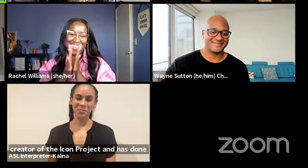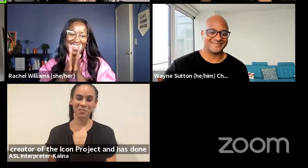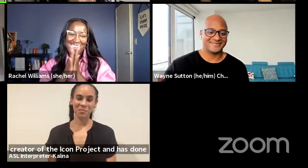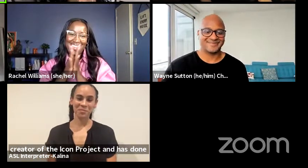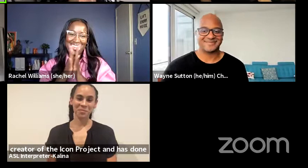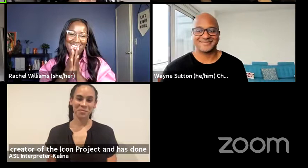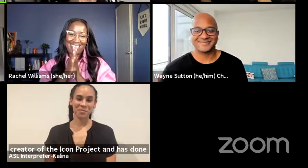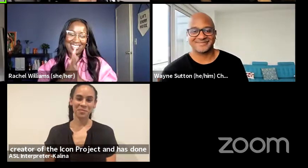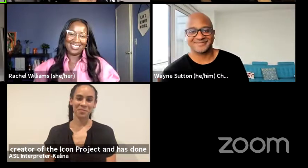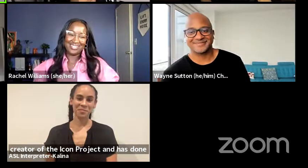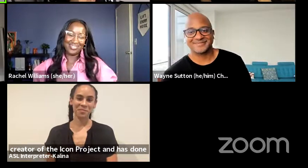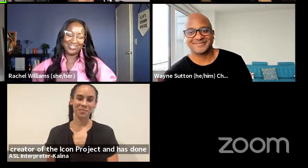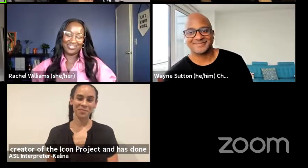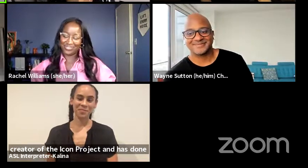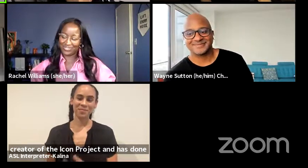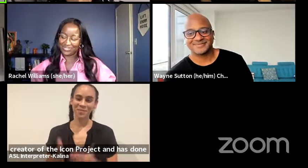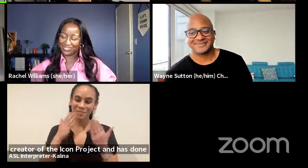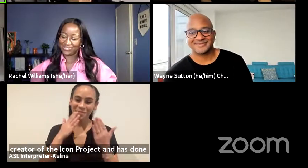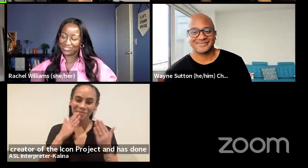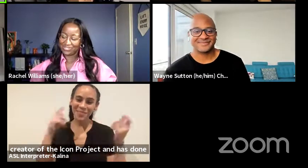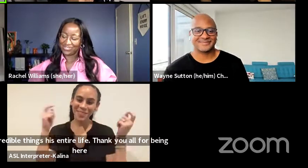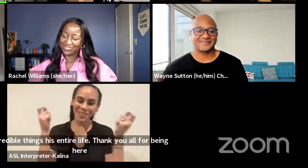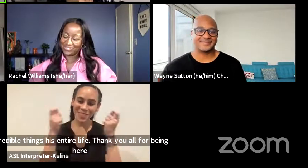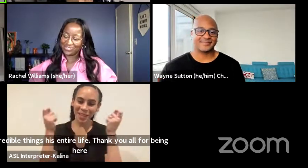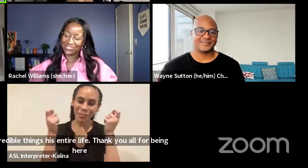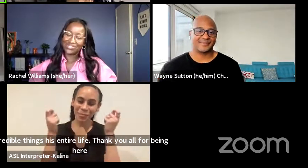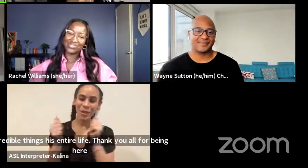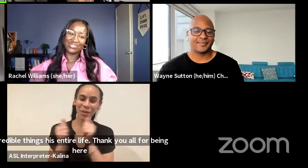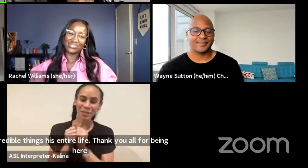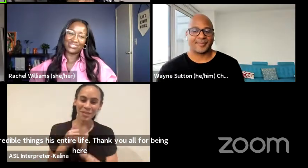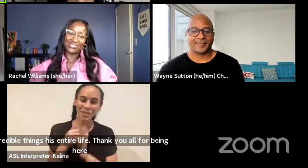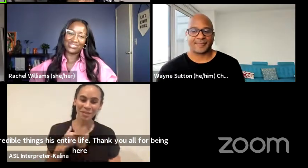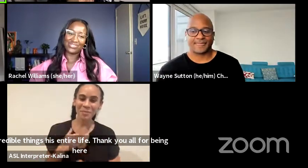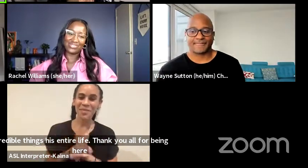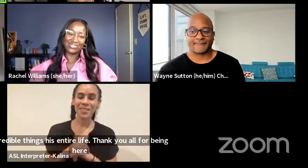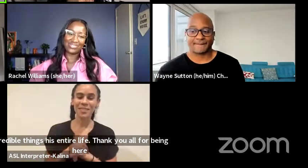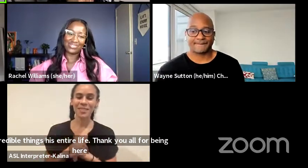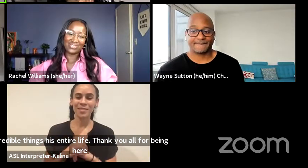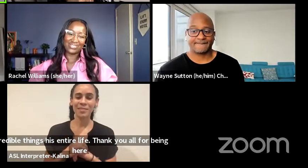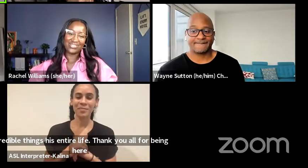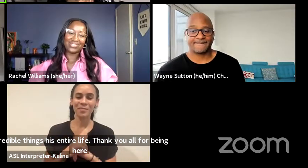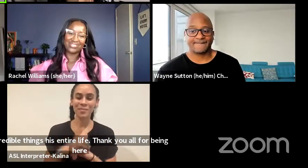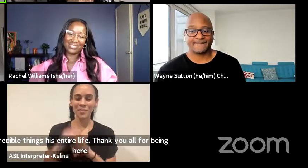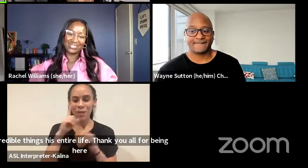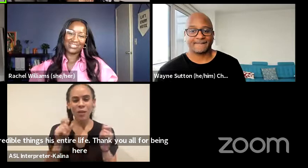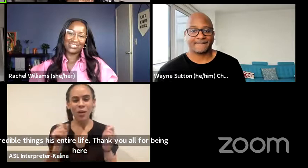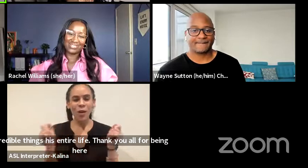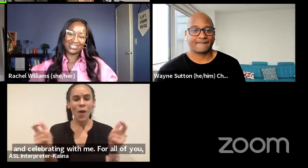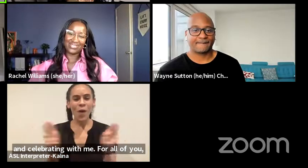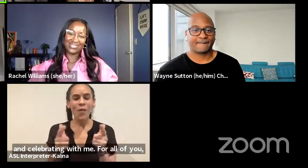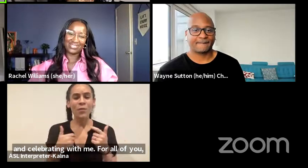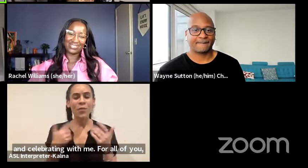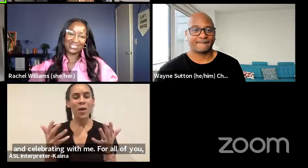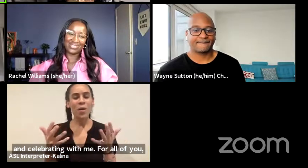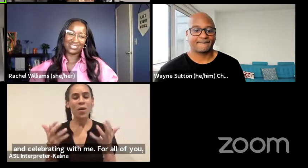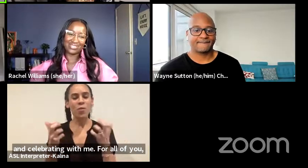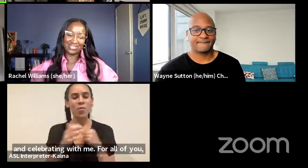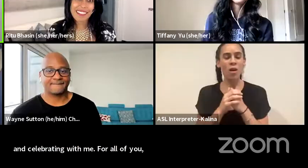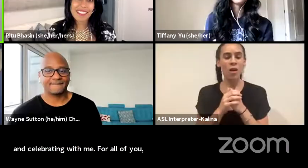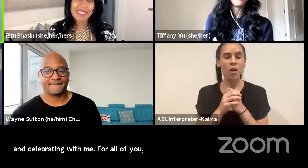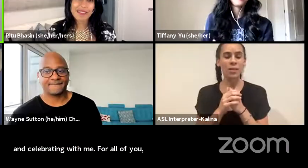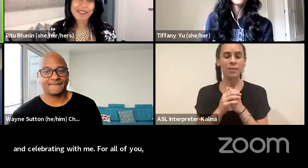Yeah, and celebrating with me, and I for all of you, I want this to be a